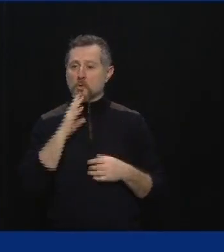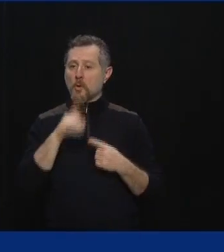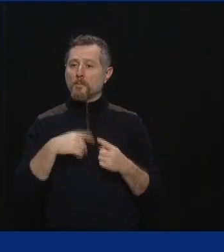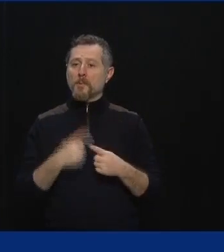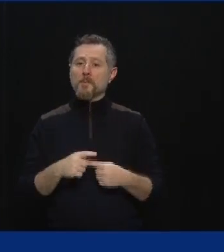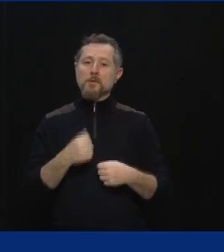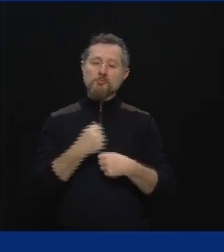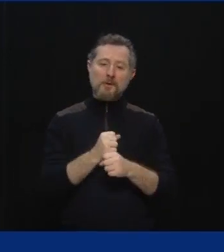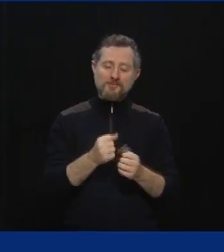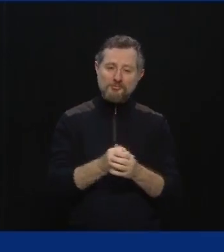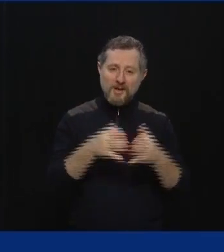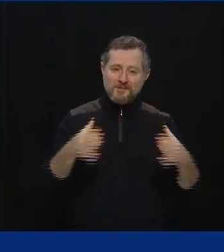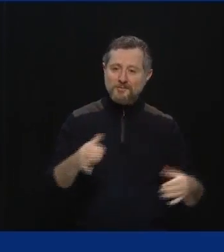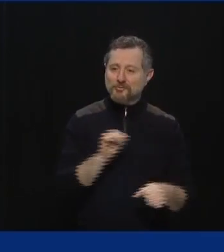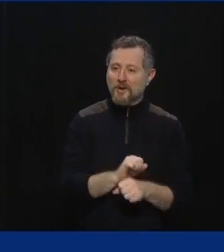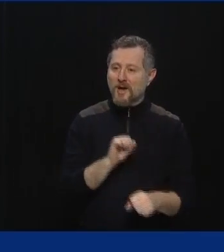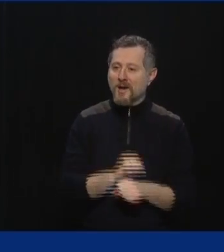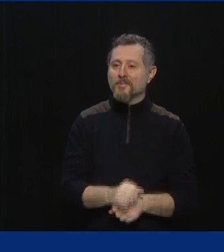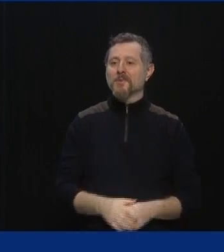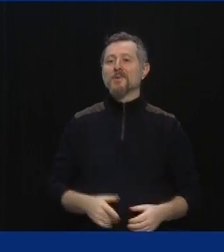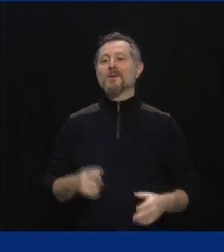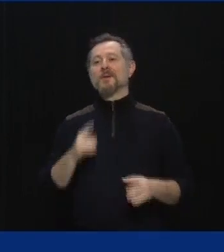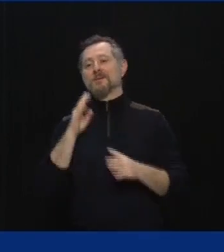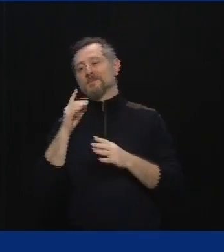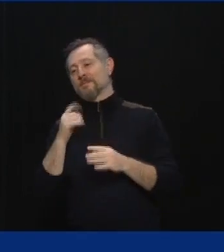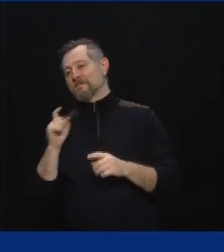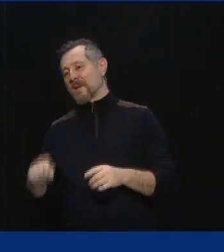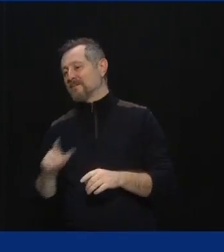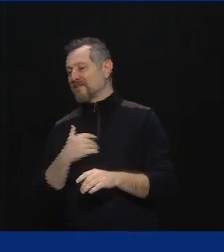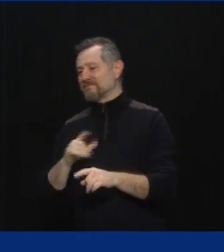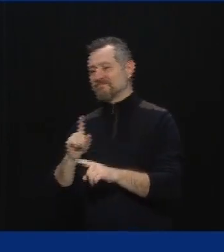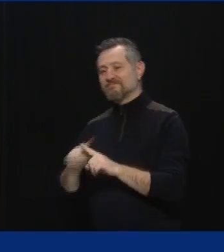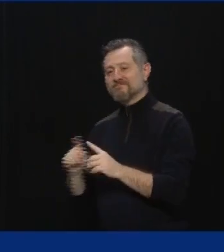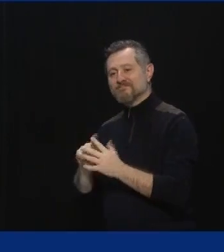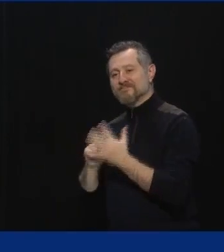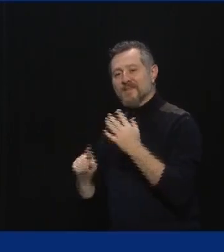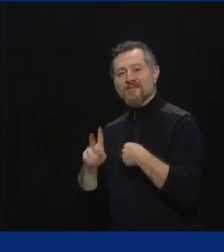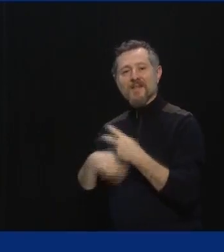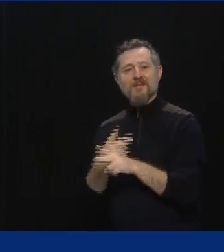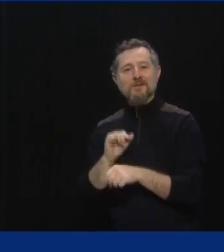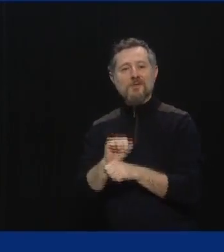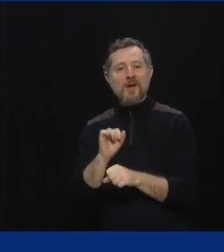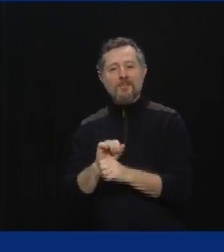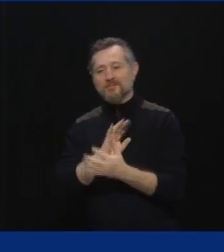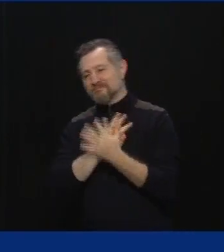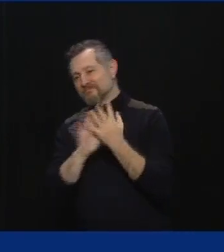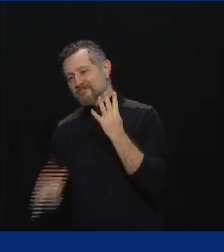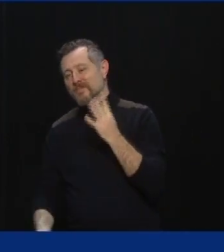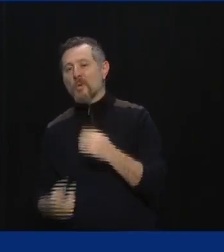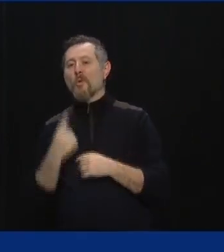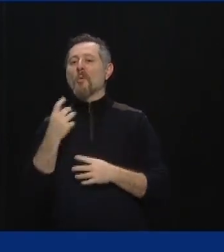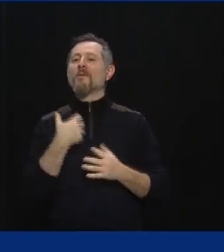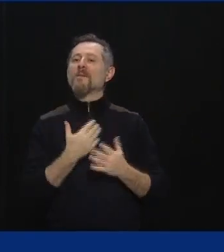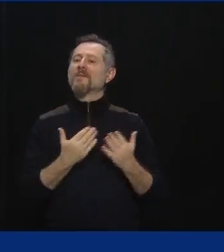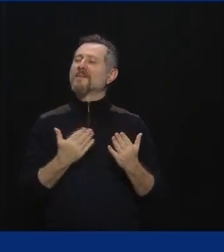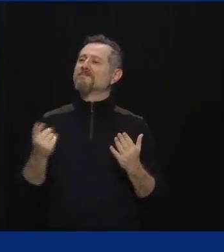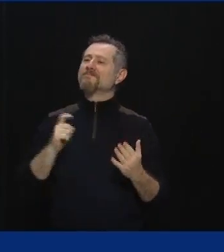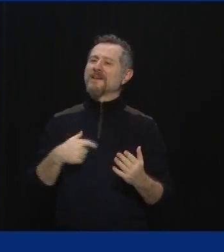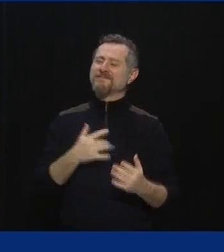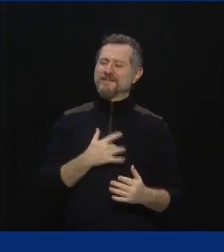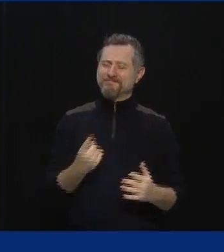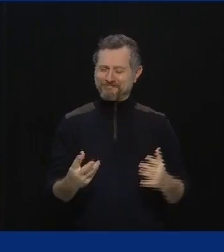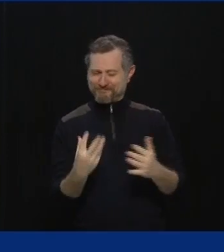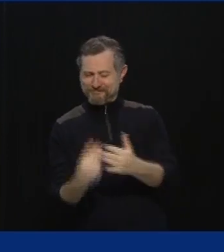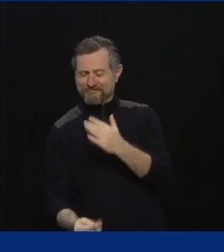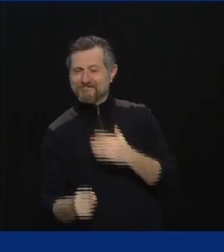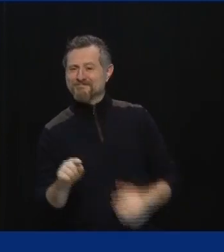about creating all kinds of jobs. But there's one aspect that I always thought that was missing, particularly